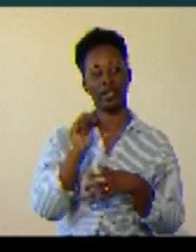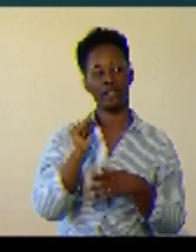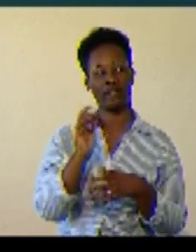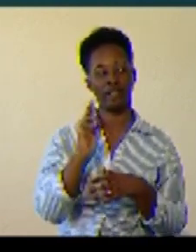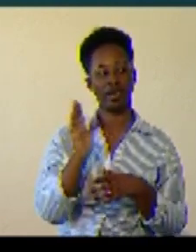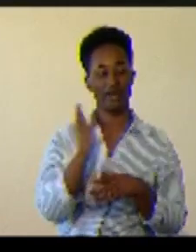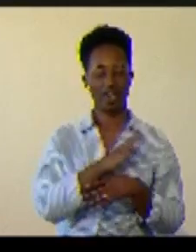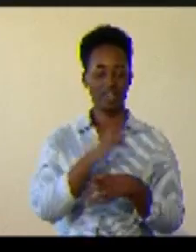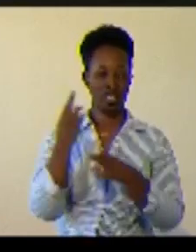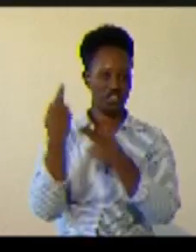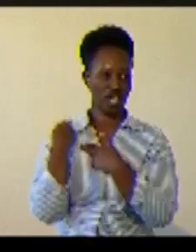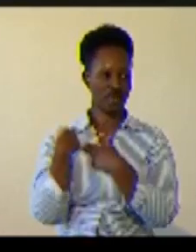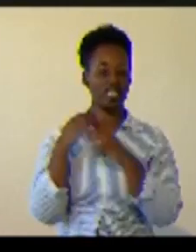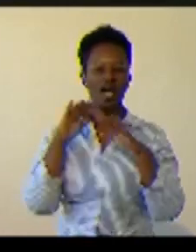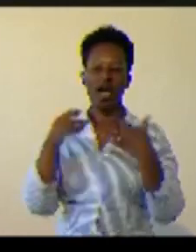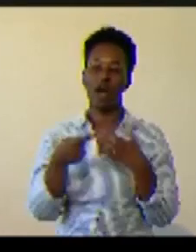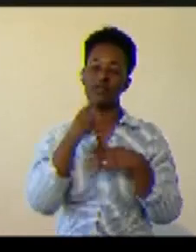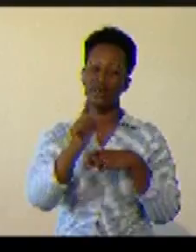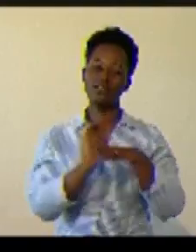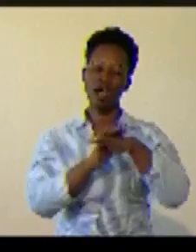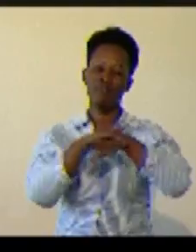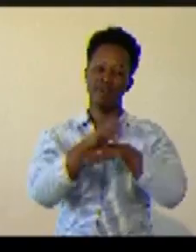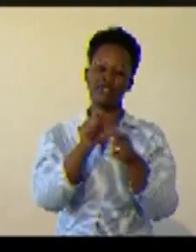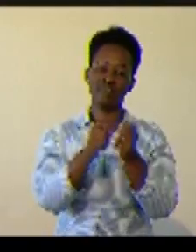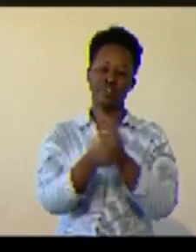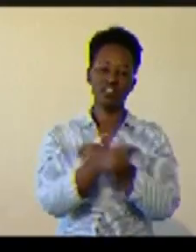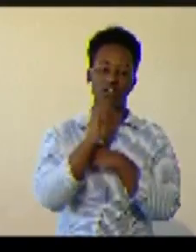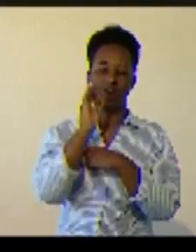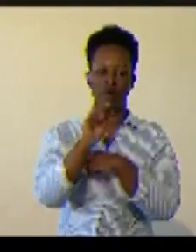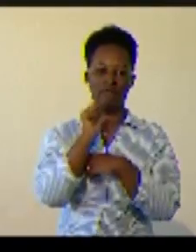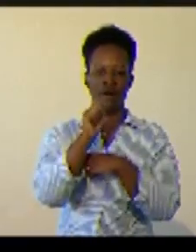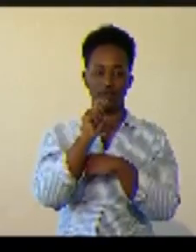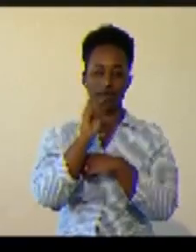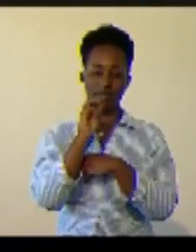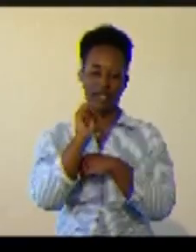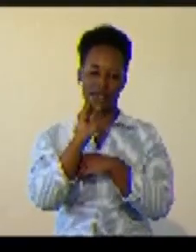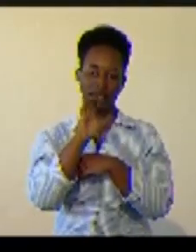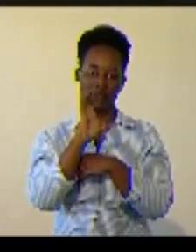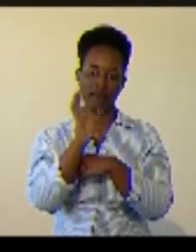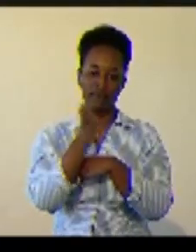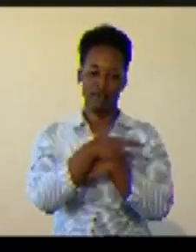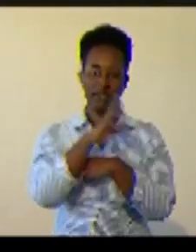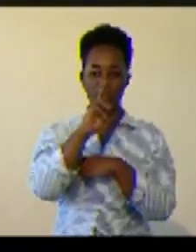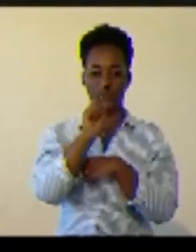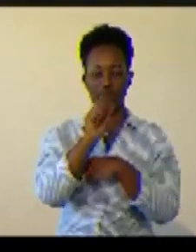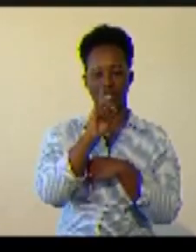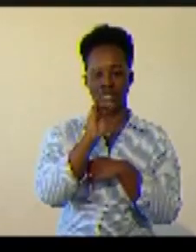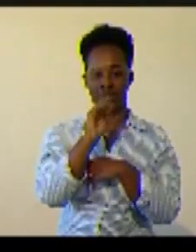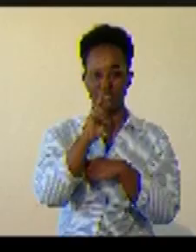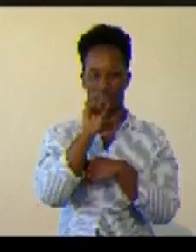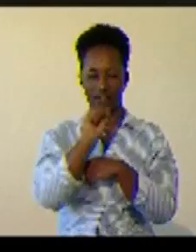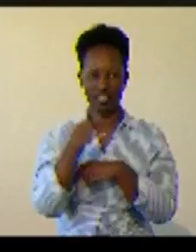How does the nuclear charge affect the variation of the atomic radius? We